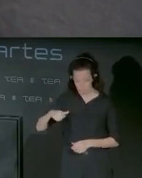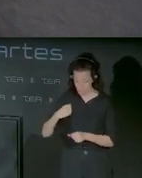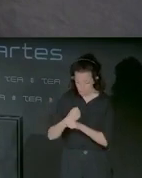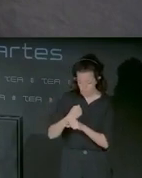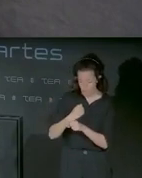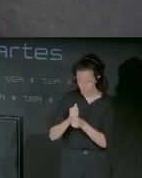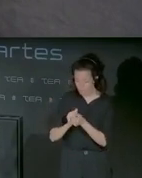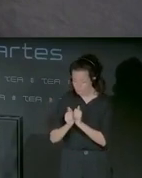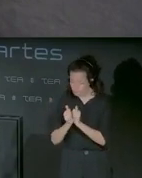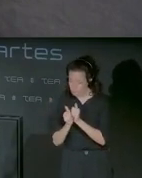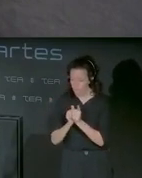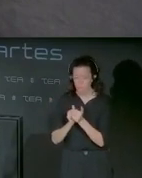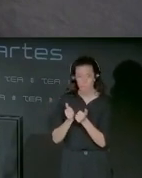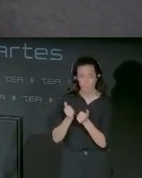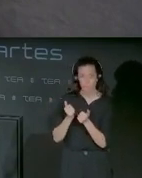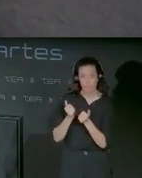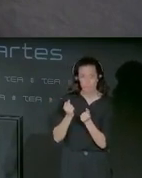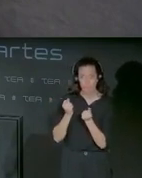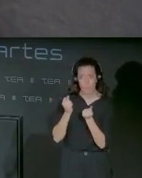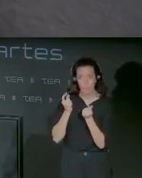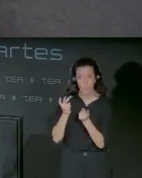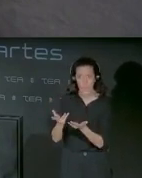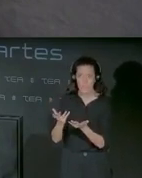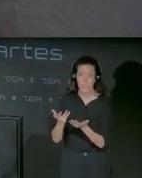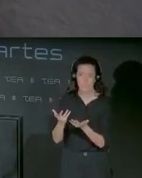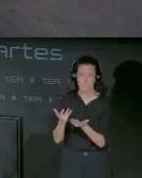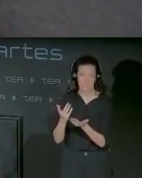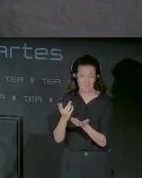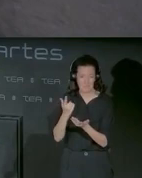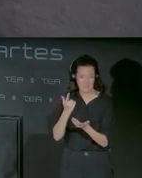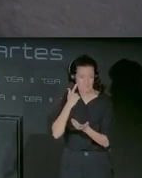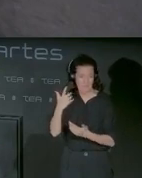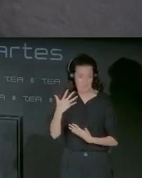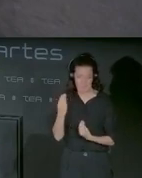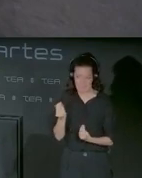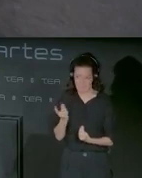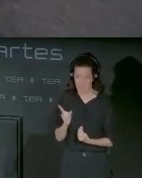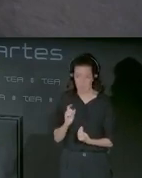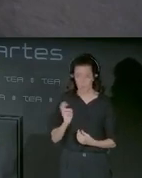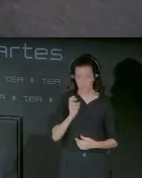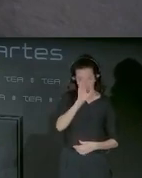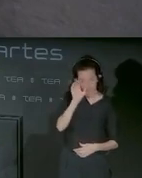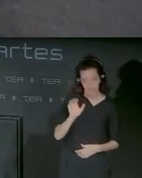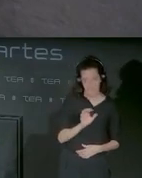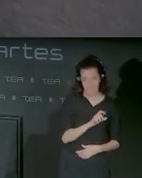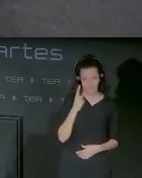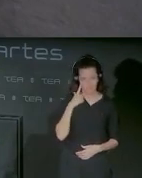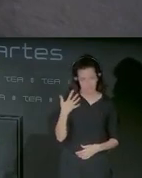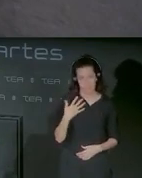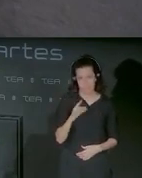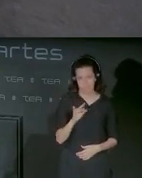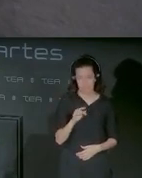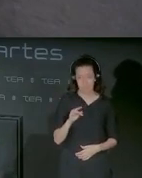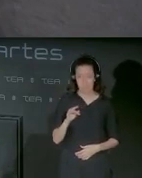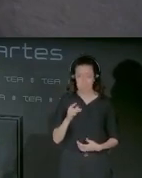games. We do have a few companies generally being able to do them, but even if they try,